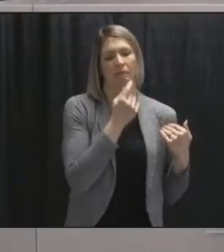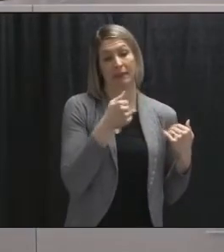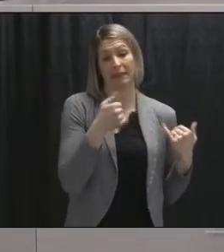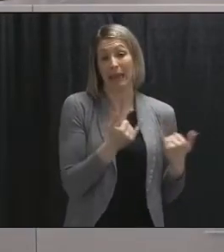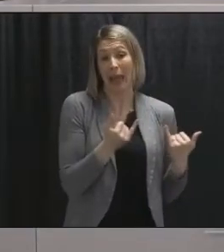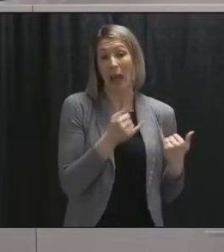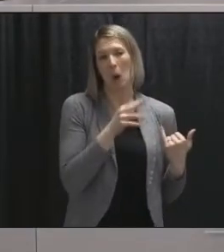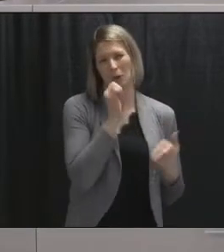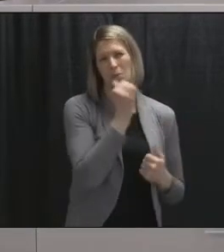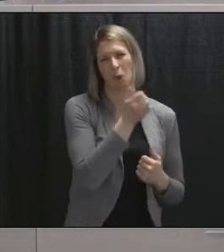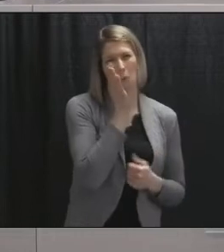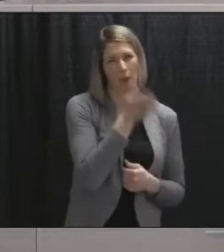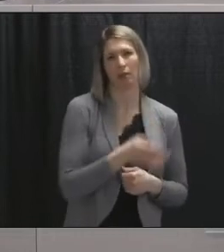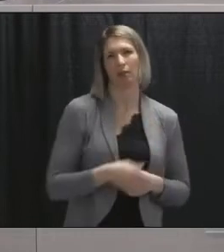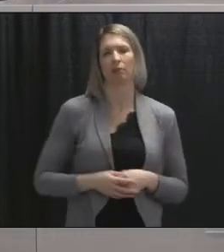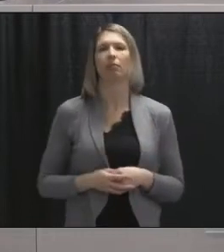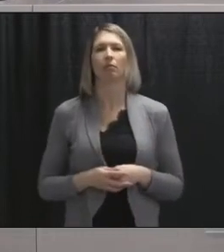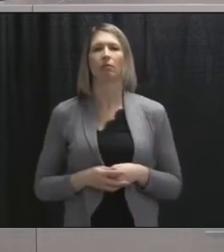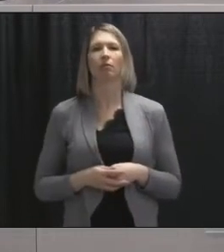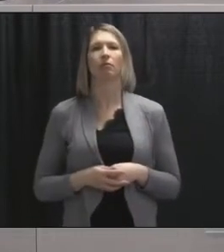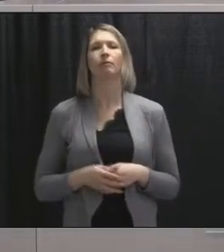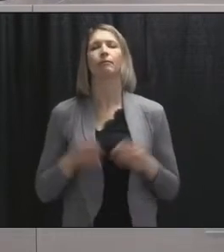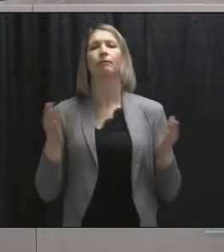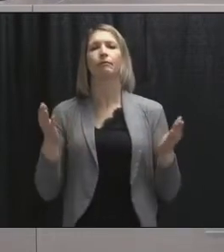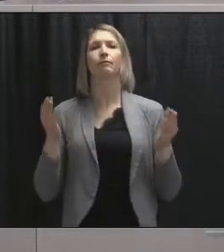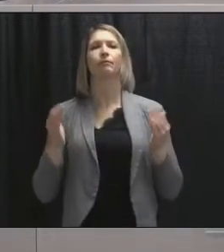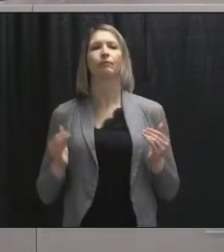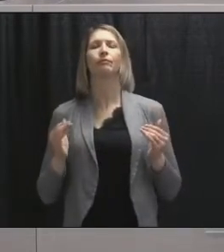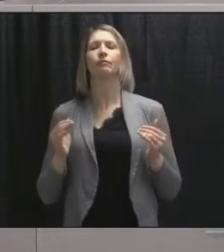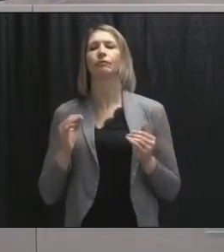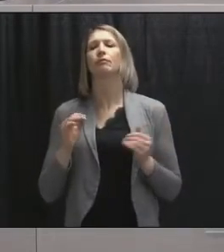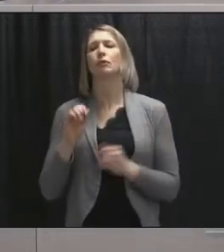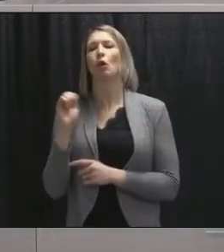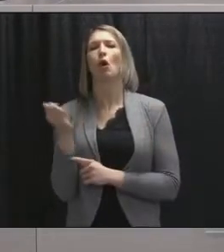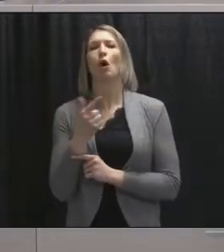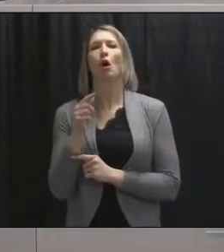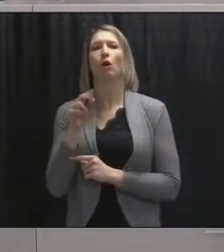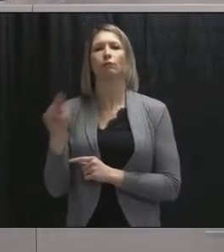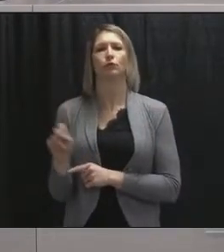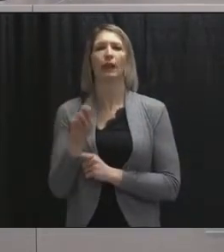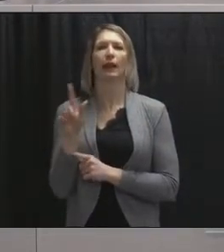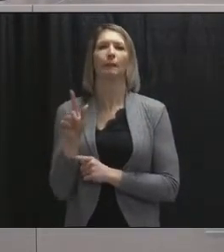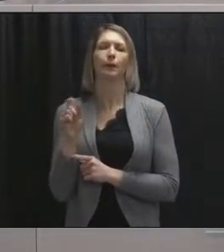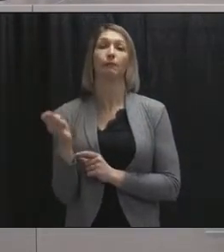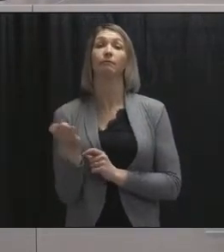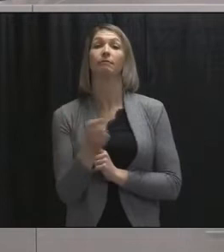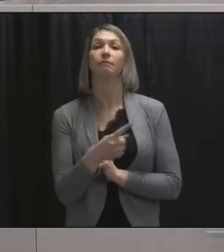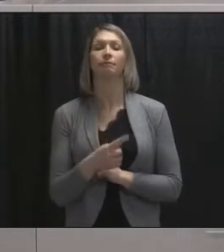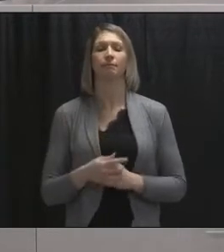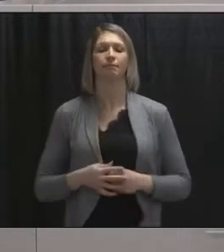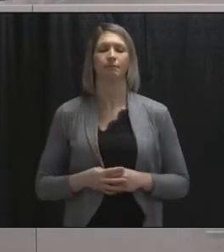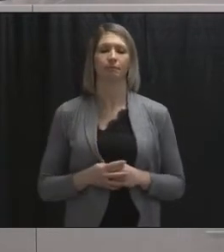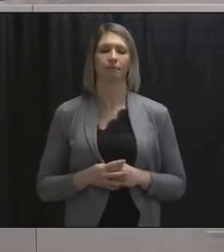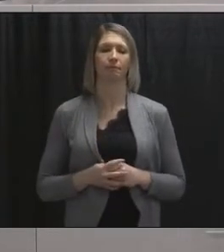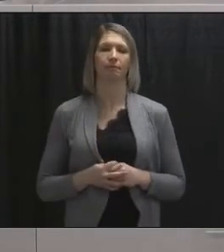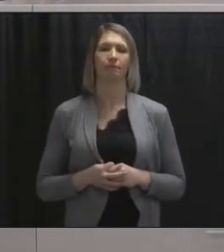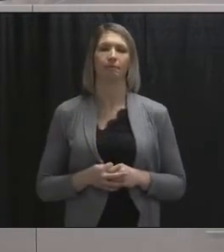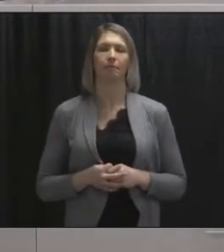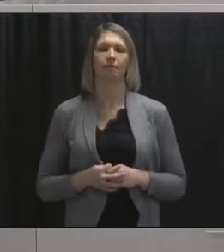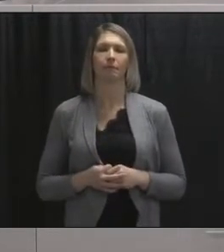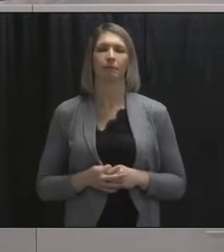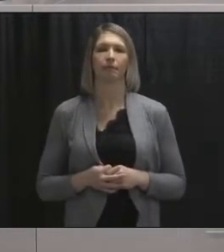Our next questions are from Elizabeth Witten of All Newfoundland Labrador. Please go ahead. Have there been any updates regarding